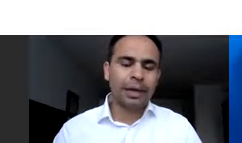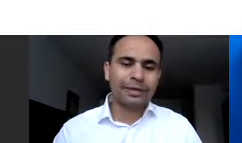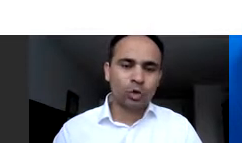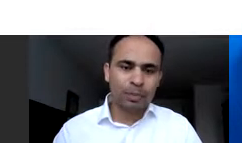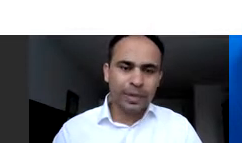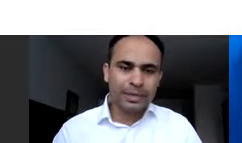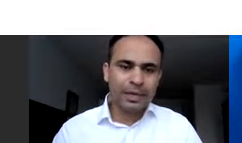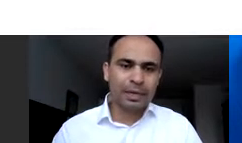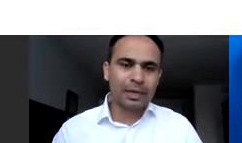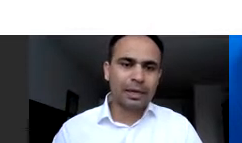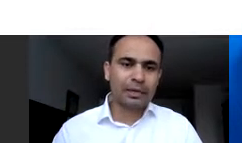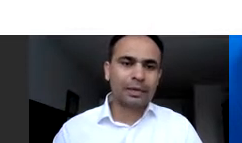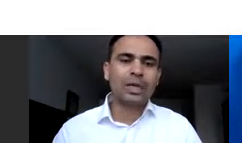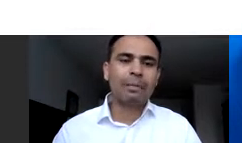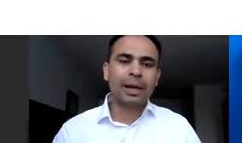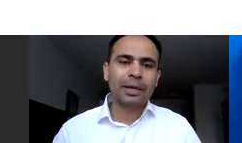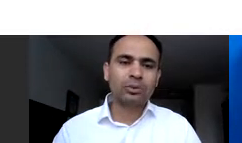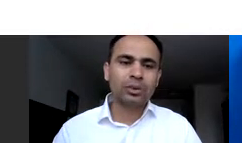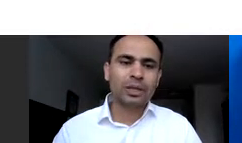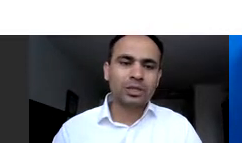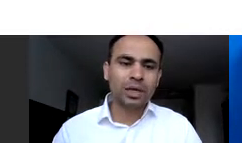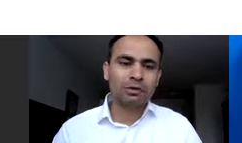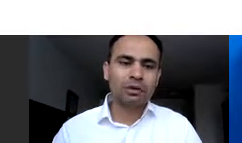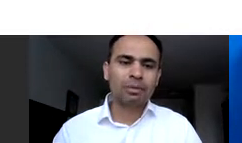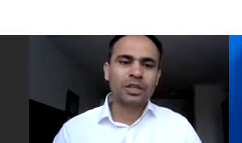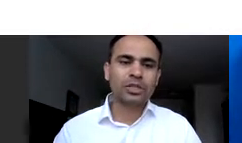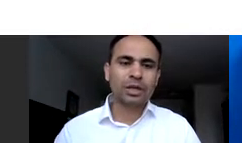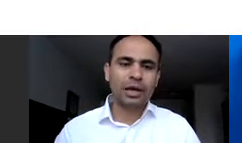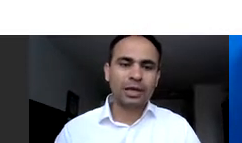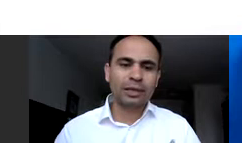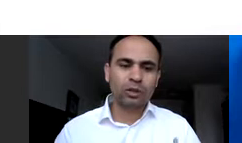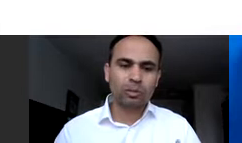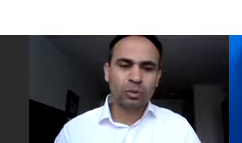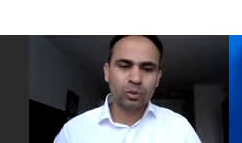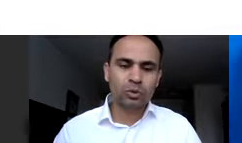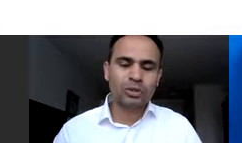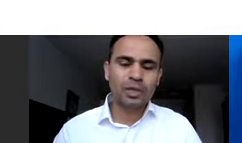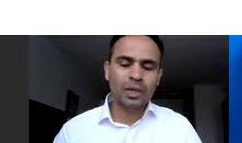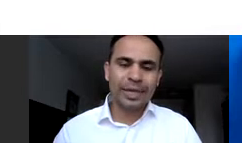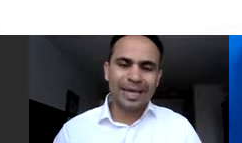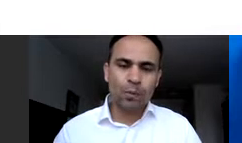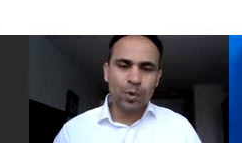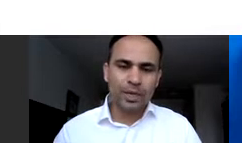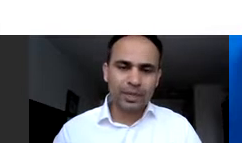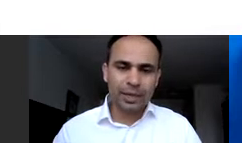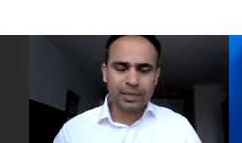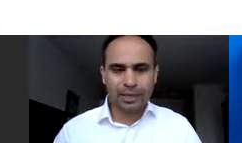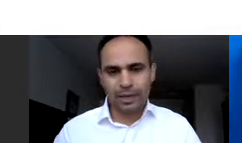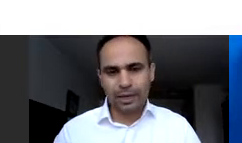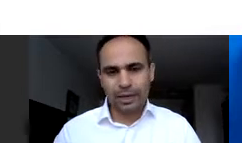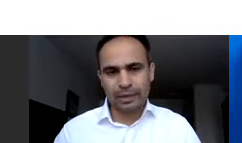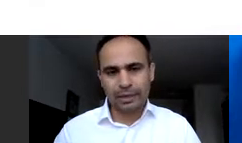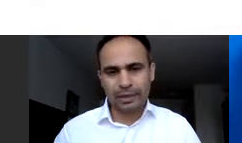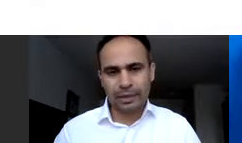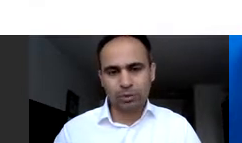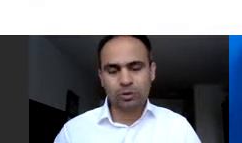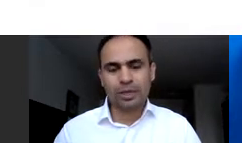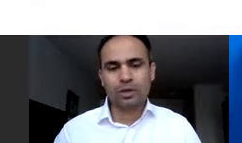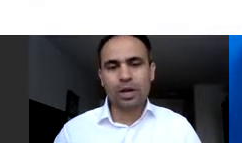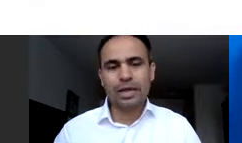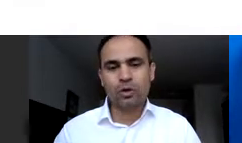basically SOPs that would apply to the digital information that are produced within the country,